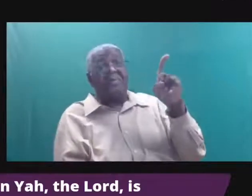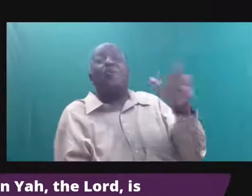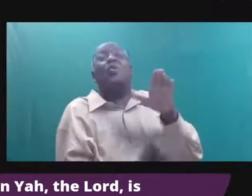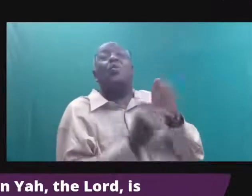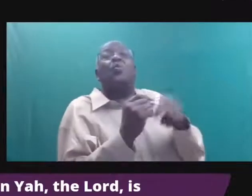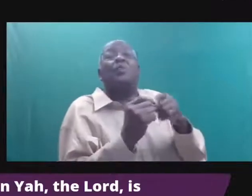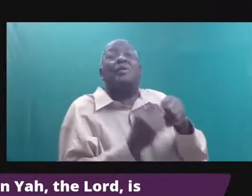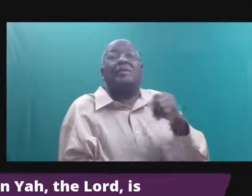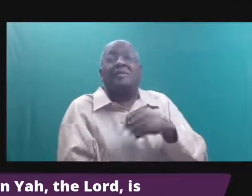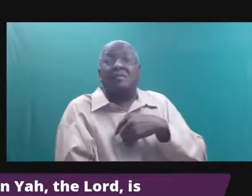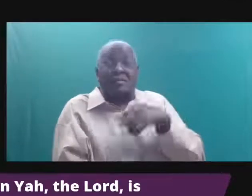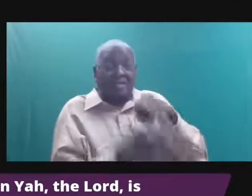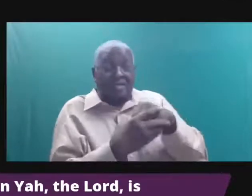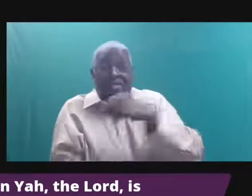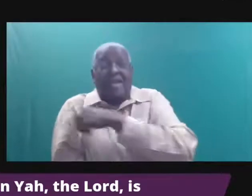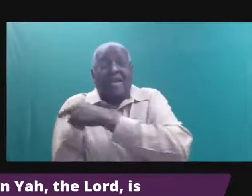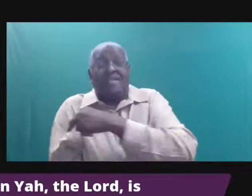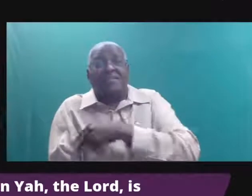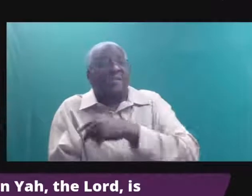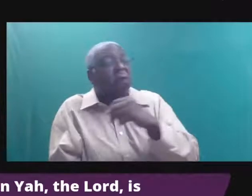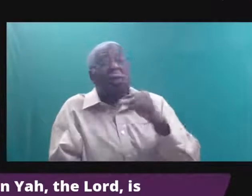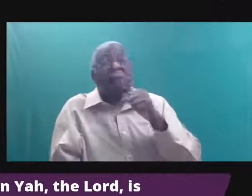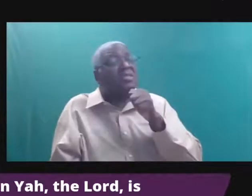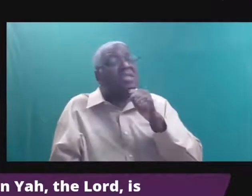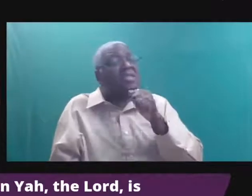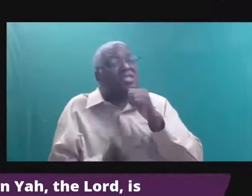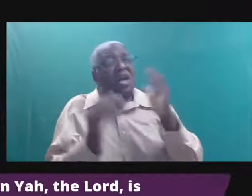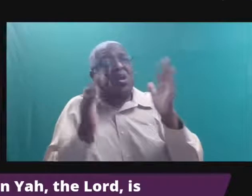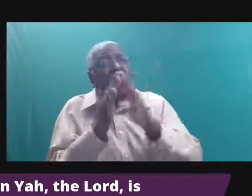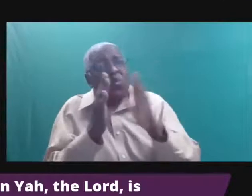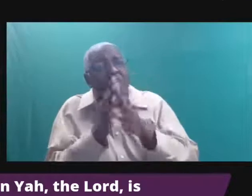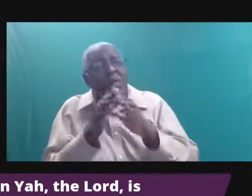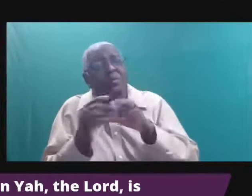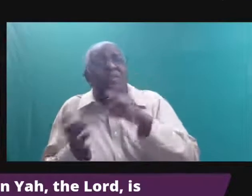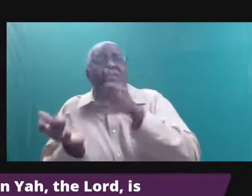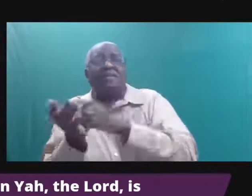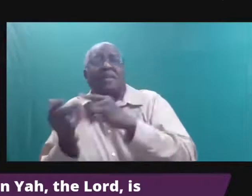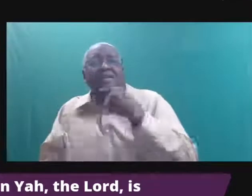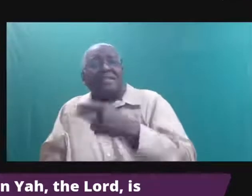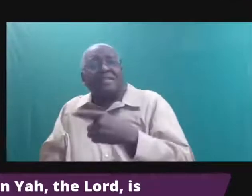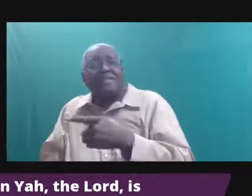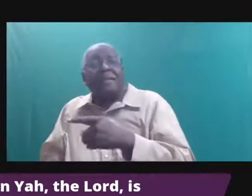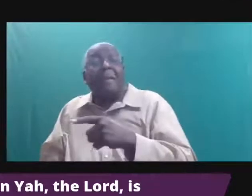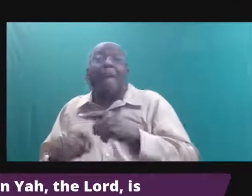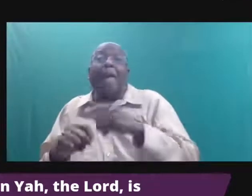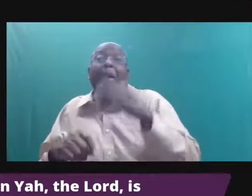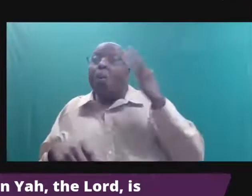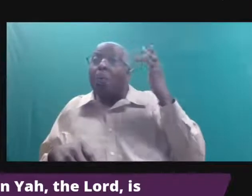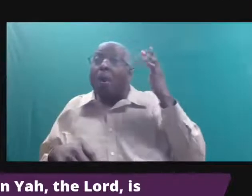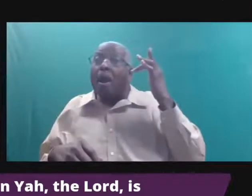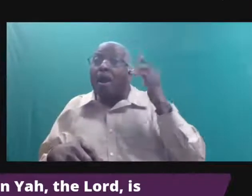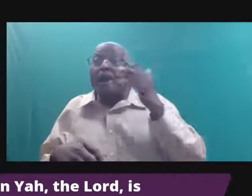about what the doctors were saying. She focused on God, and God gave her what she needed till she got